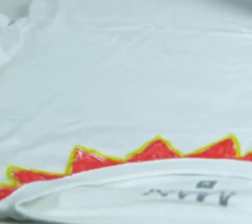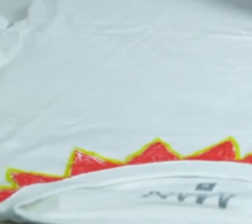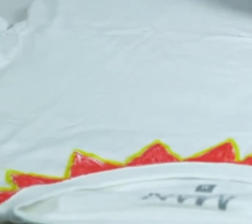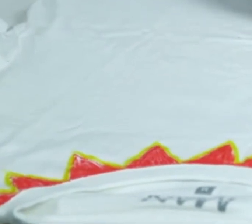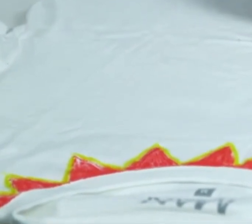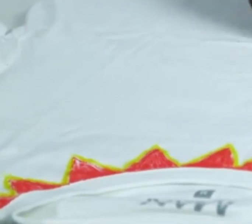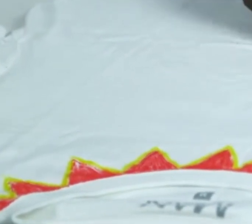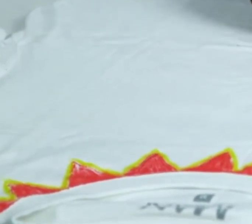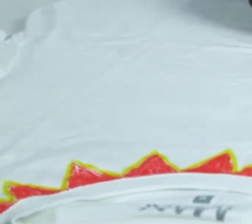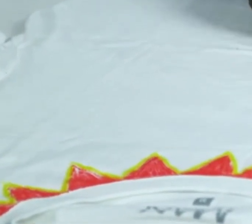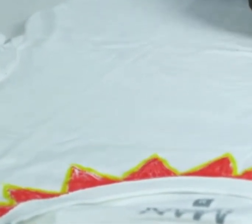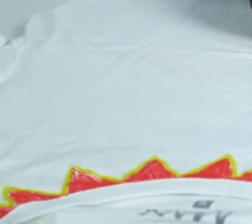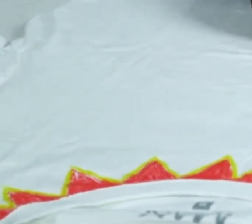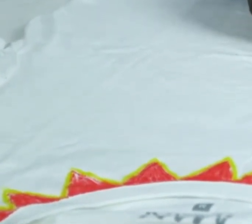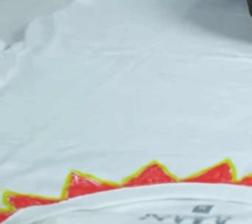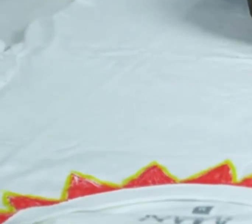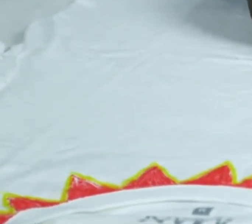circle.